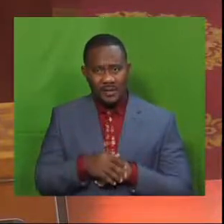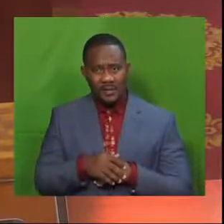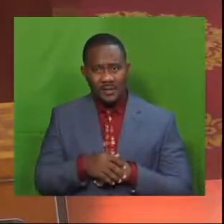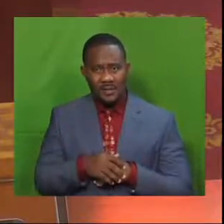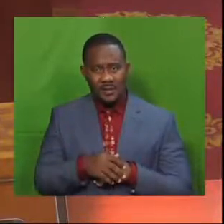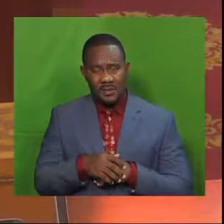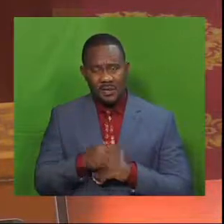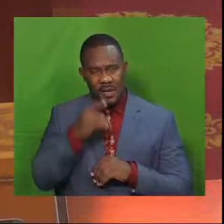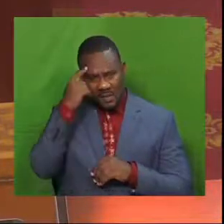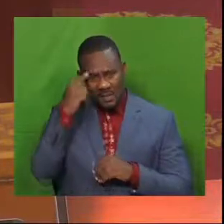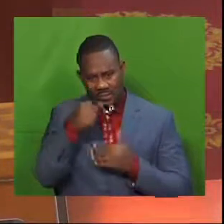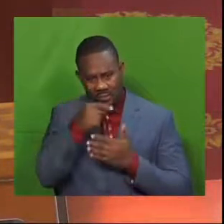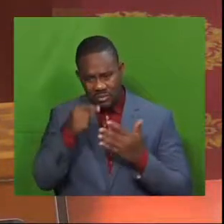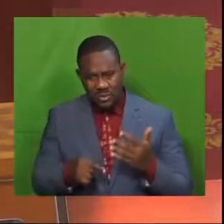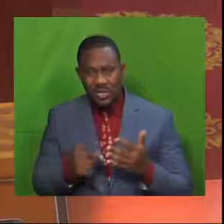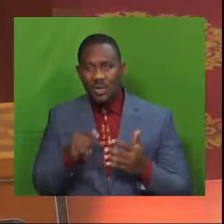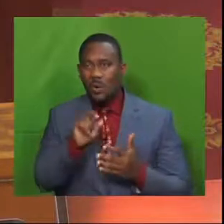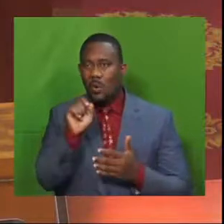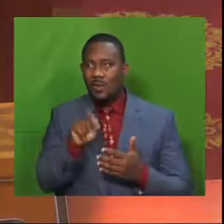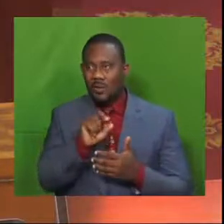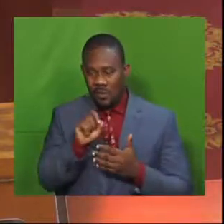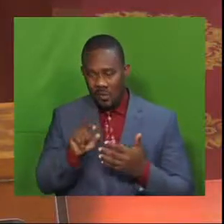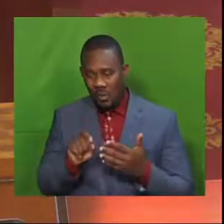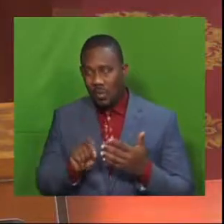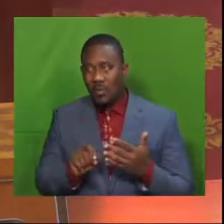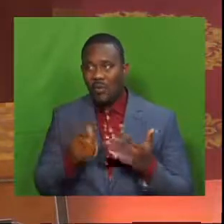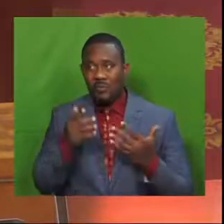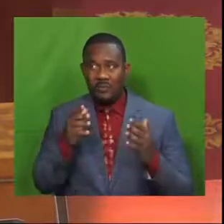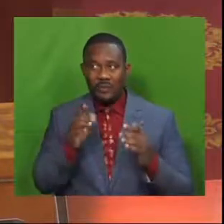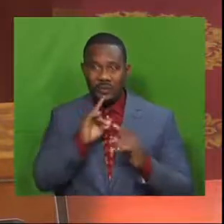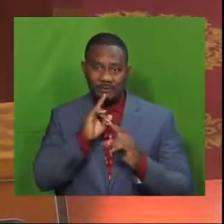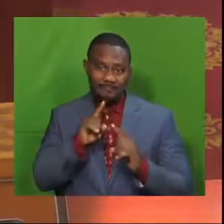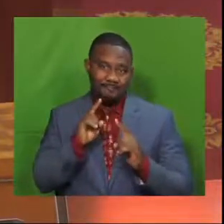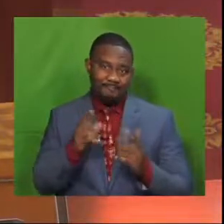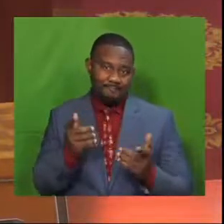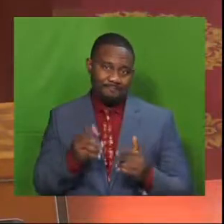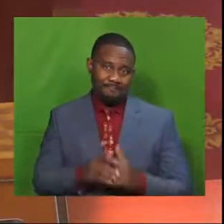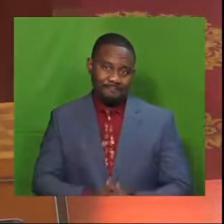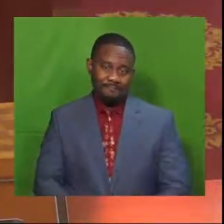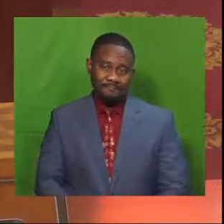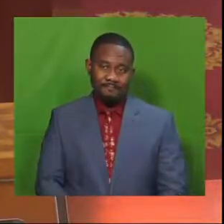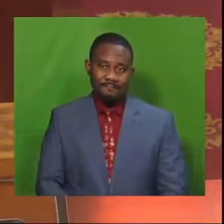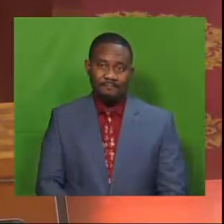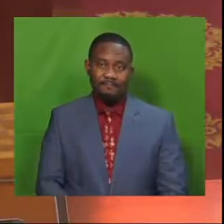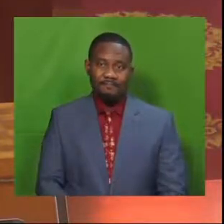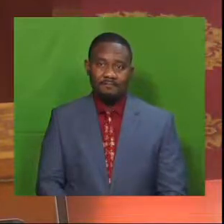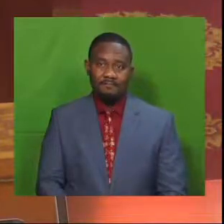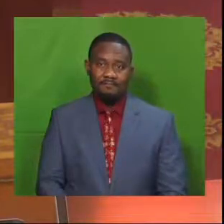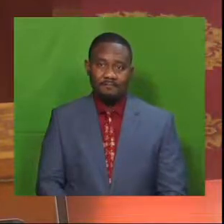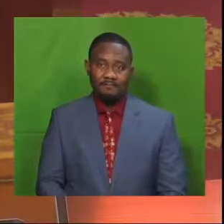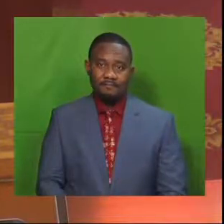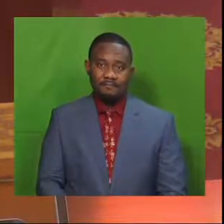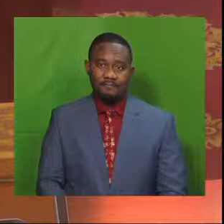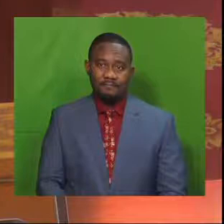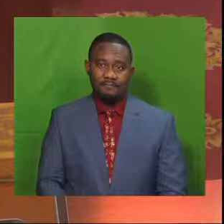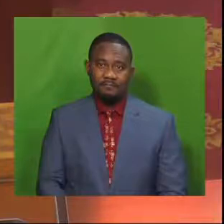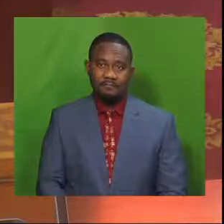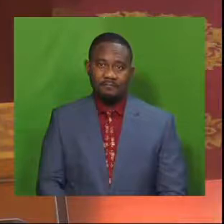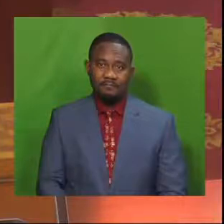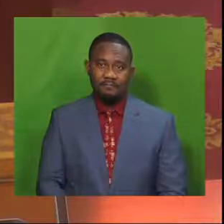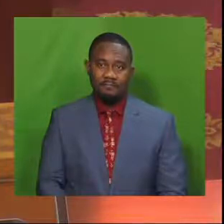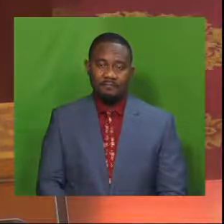I've exhausted the issues that came up, unless there are further matters. Yes,